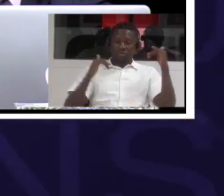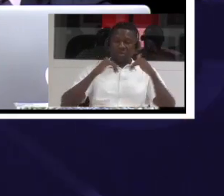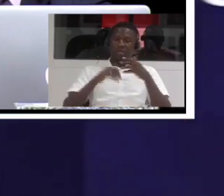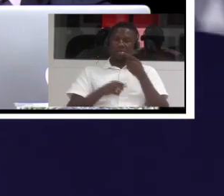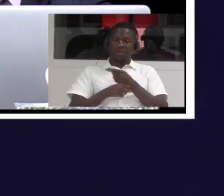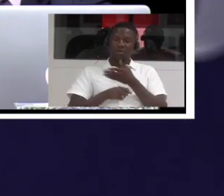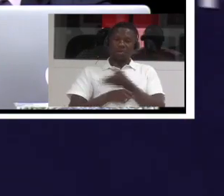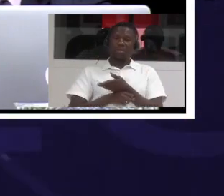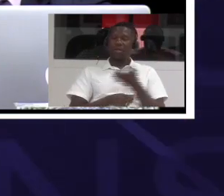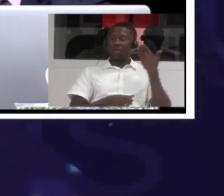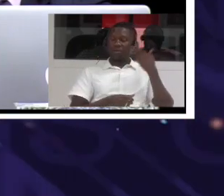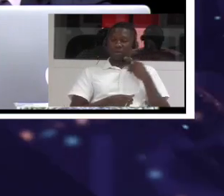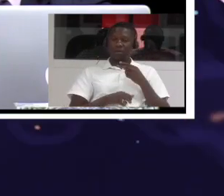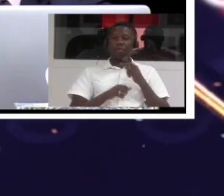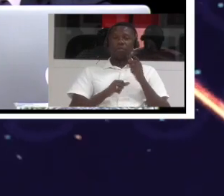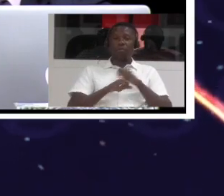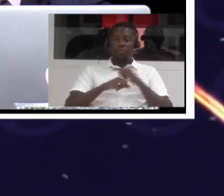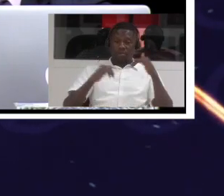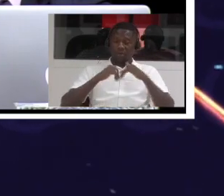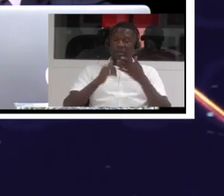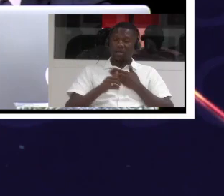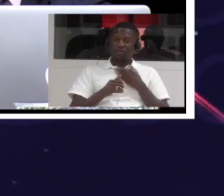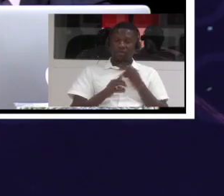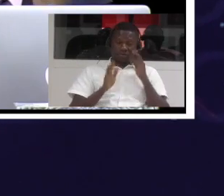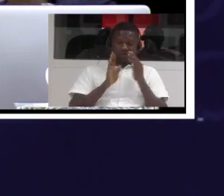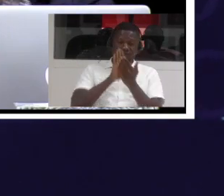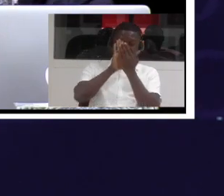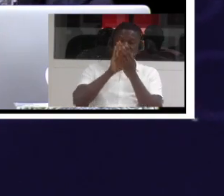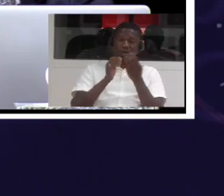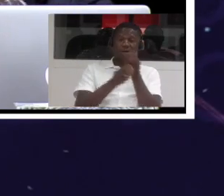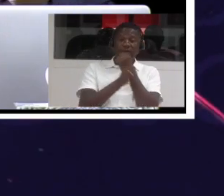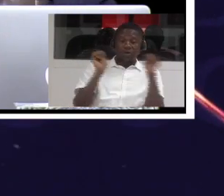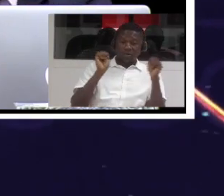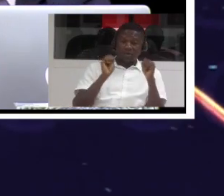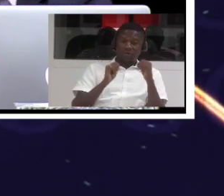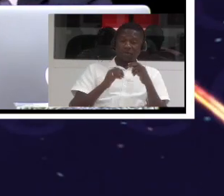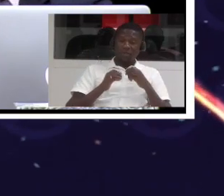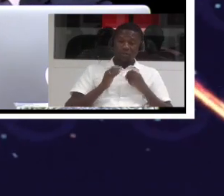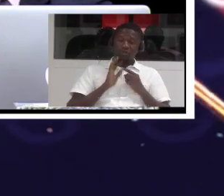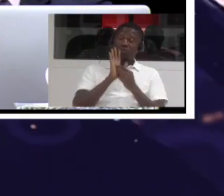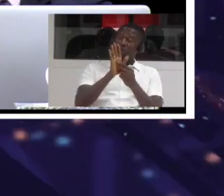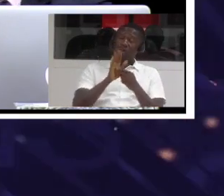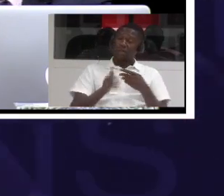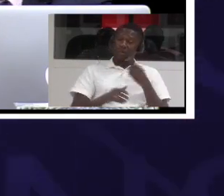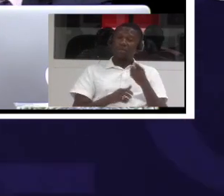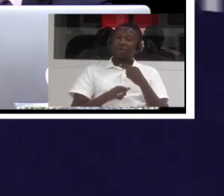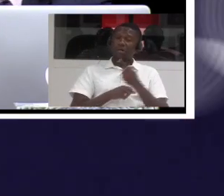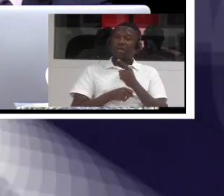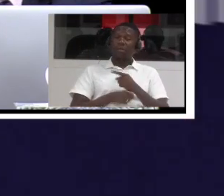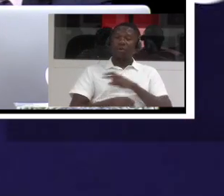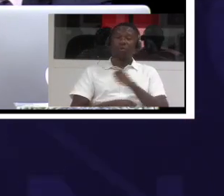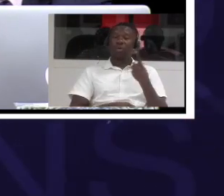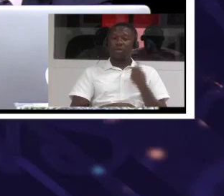which was going to focus on freedom of expression, which the government didn't like. I think this particular event was scheduled